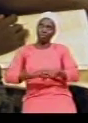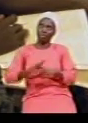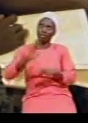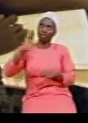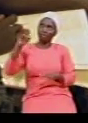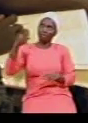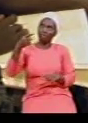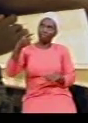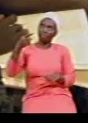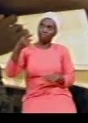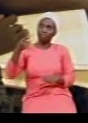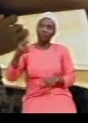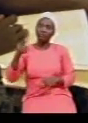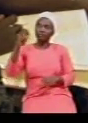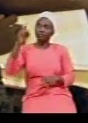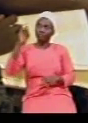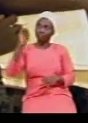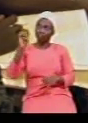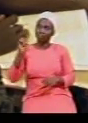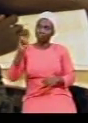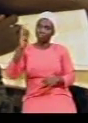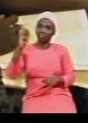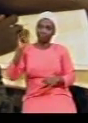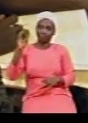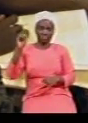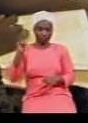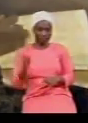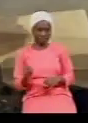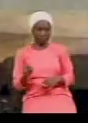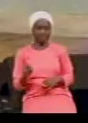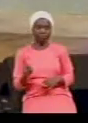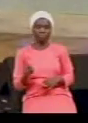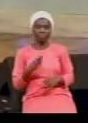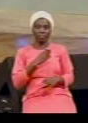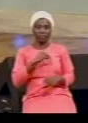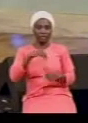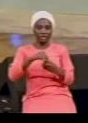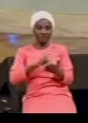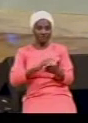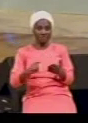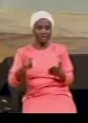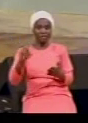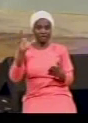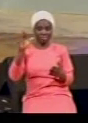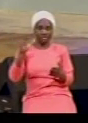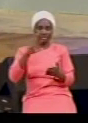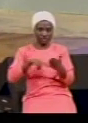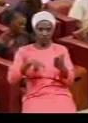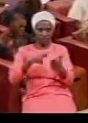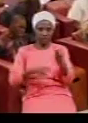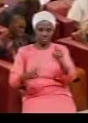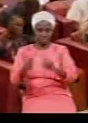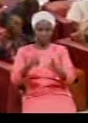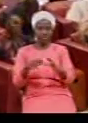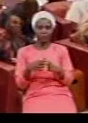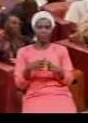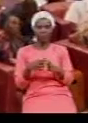of Ajalon. And verse 13, read it out. 1, 2, 3, go.